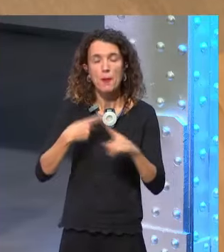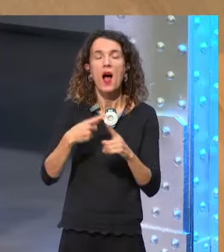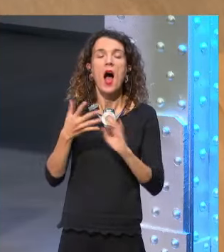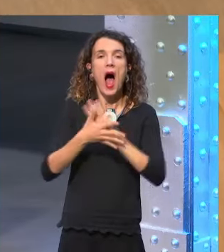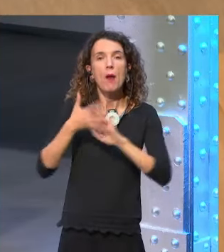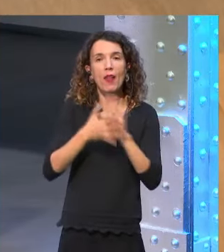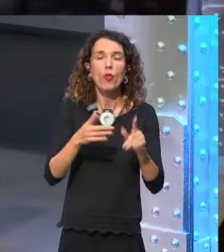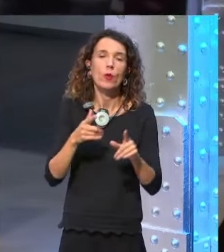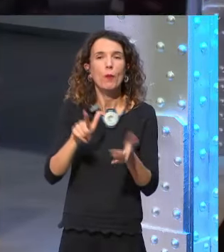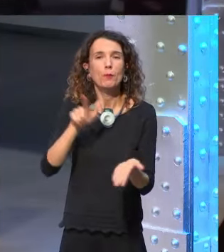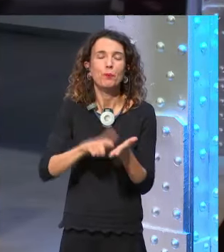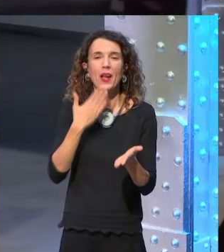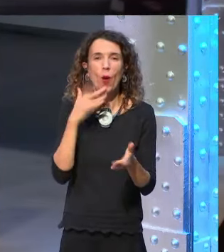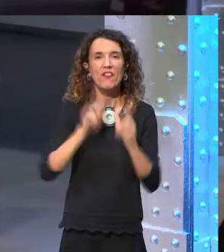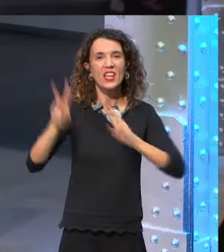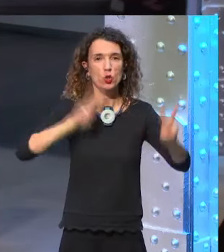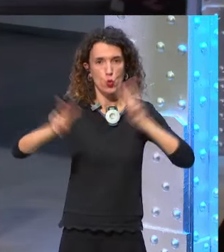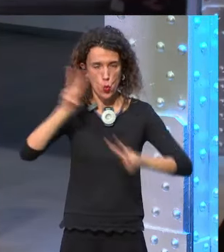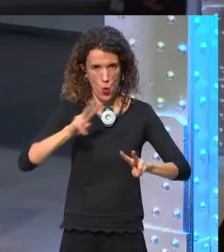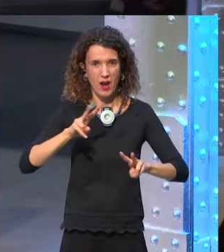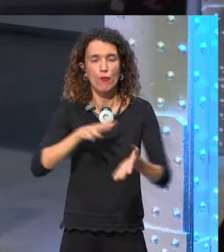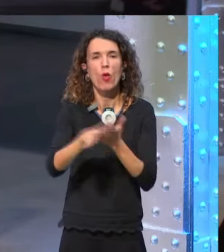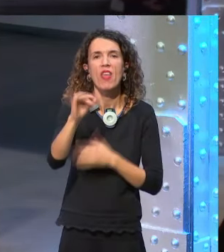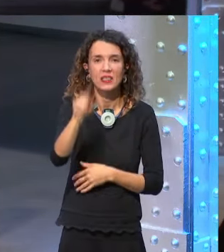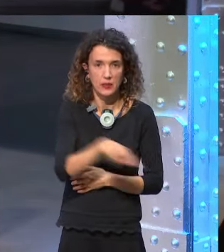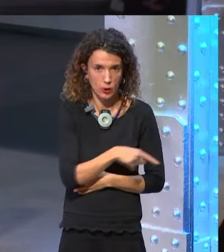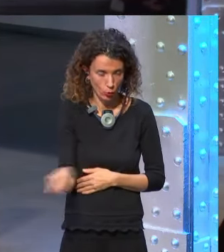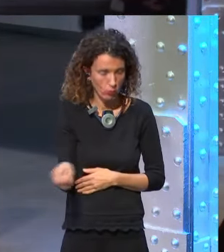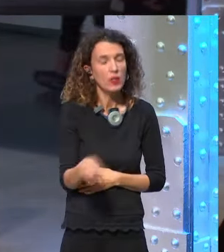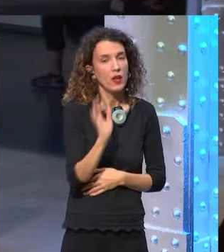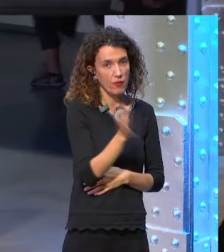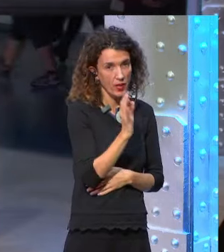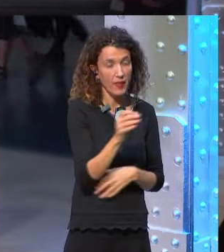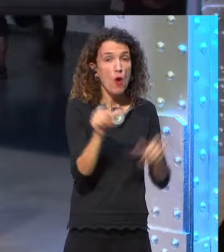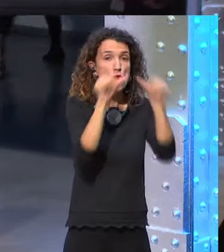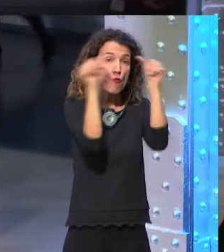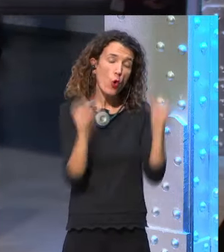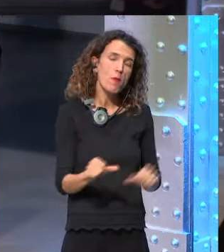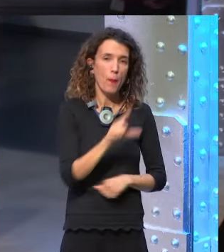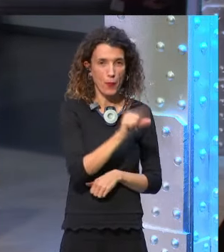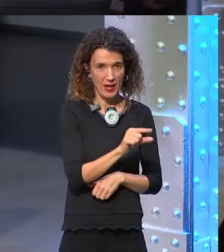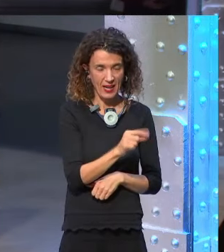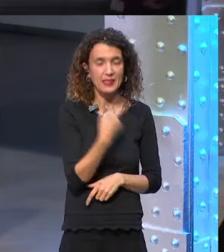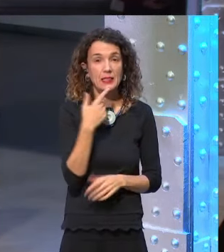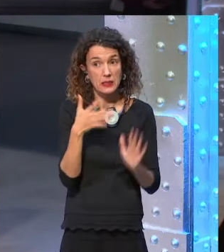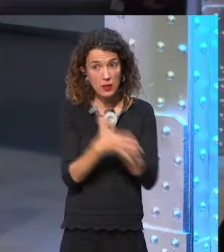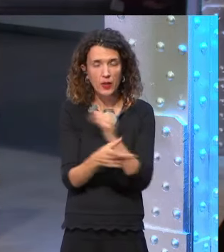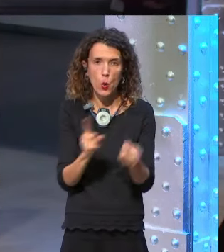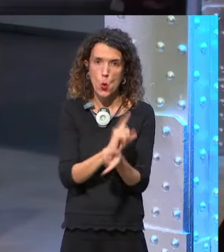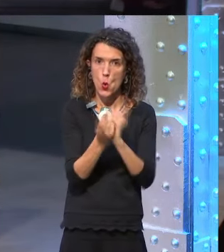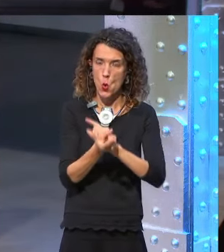in order to answer short, yes, shape is cheap, which is really a big change to architecture.